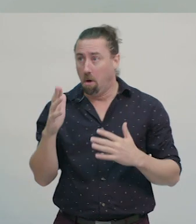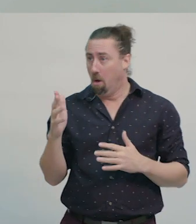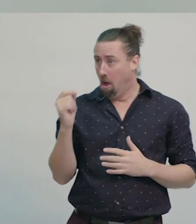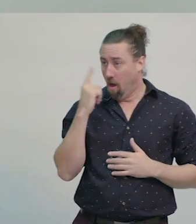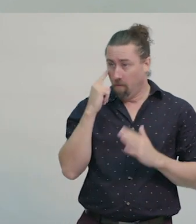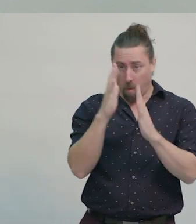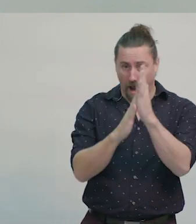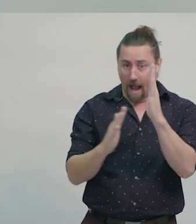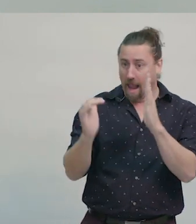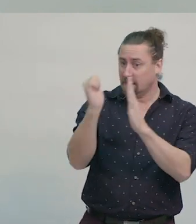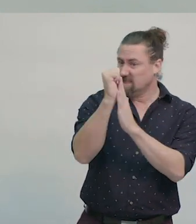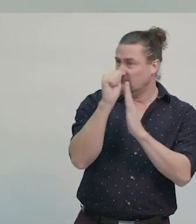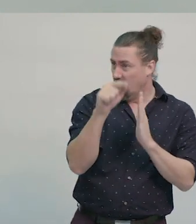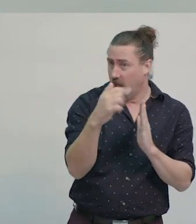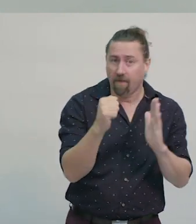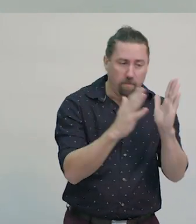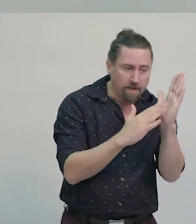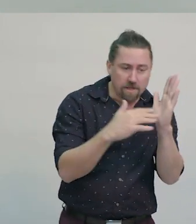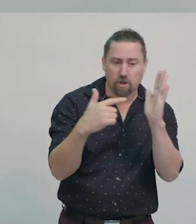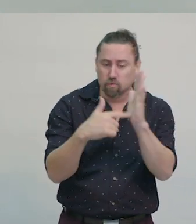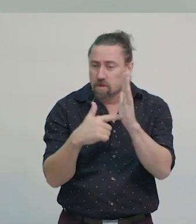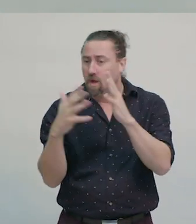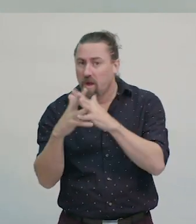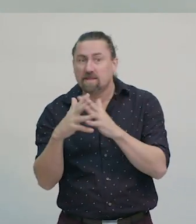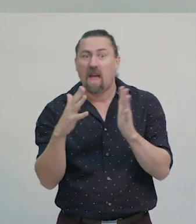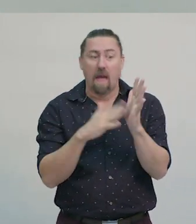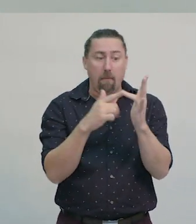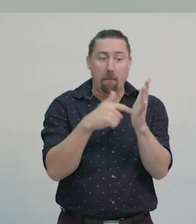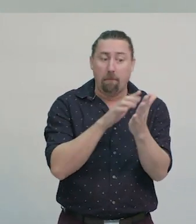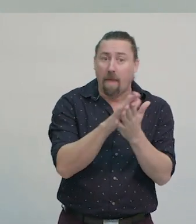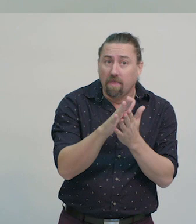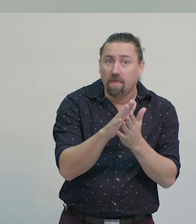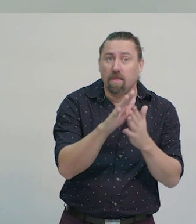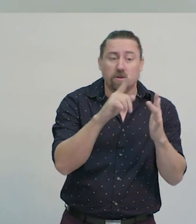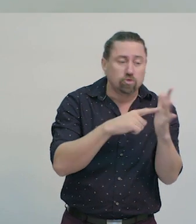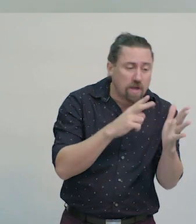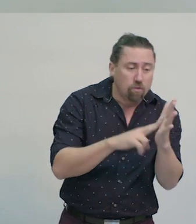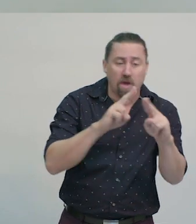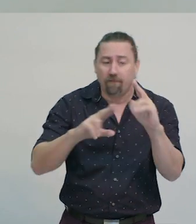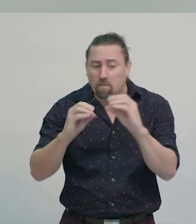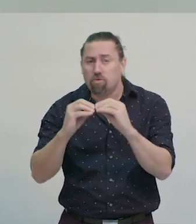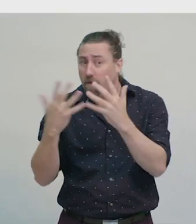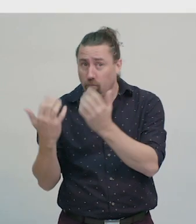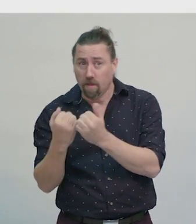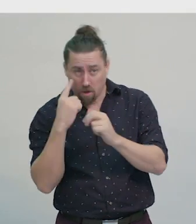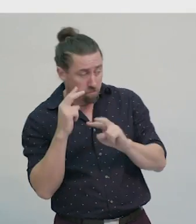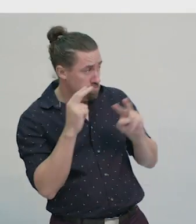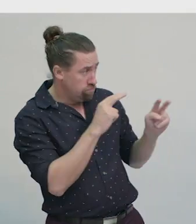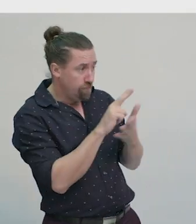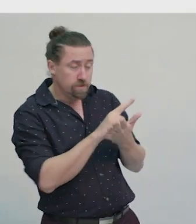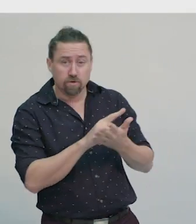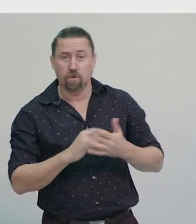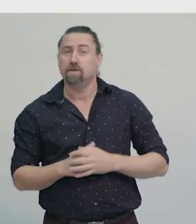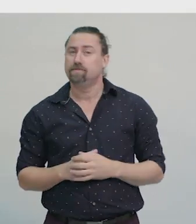out. Calendars show us the days of the week and the months of the year. Let's look at the video to see how to use calendars. Using